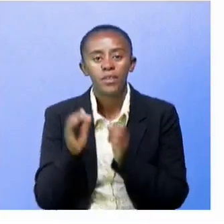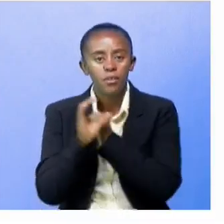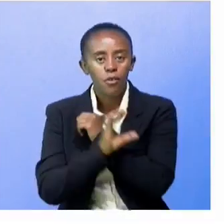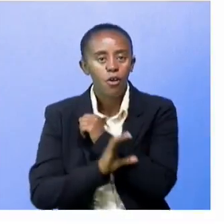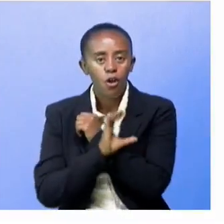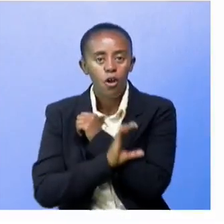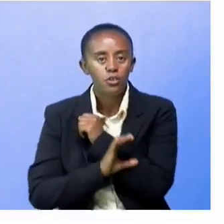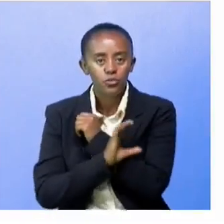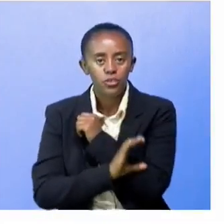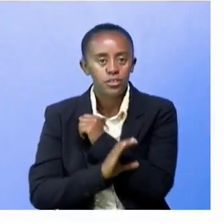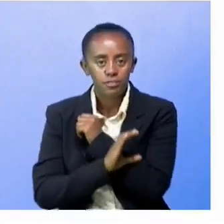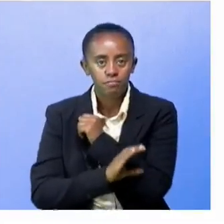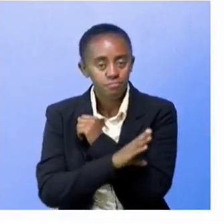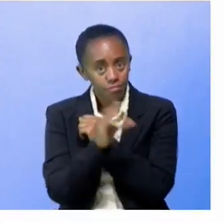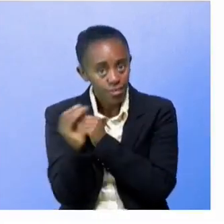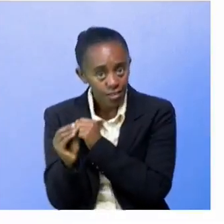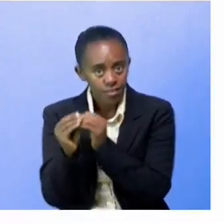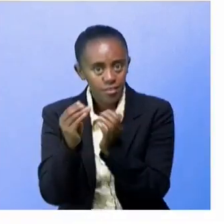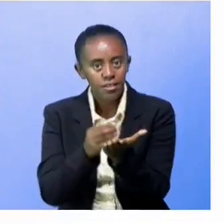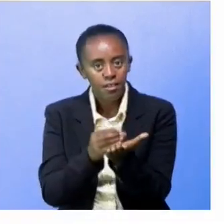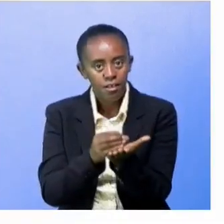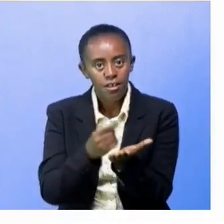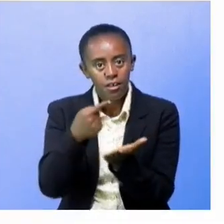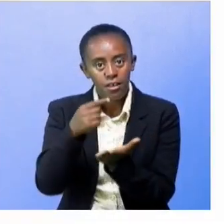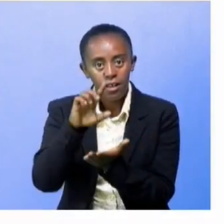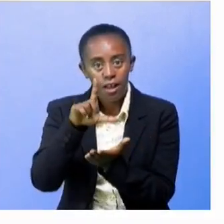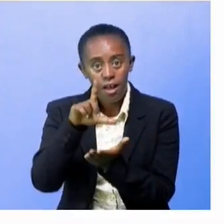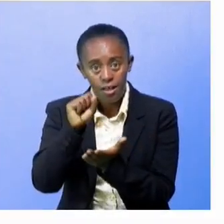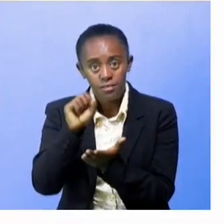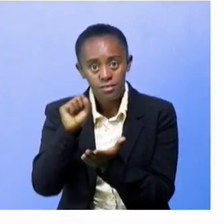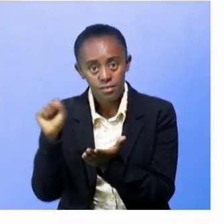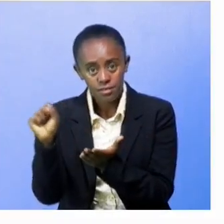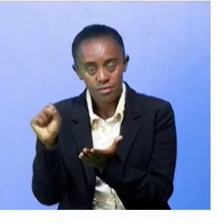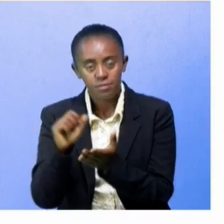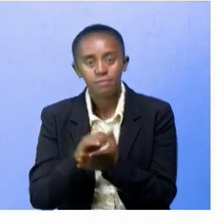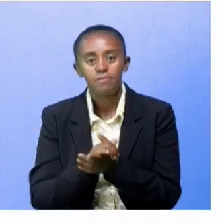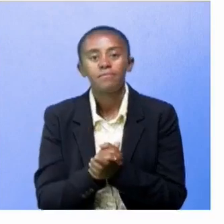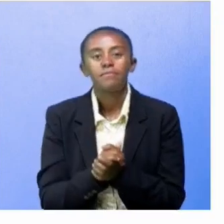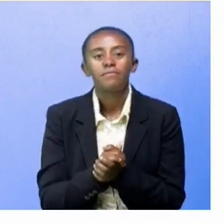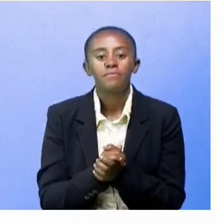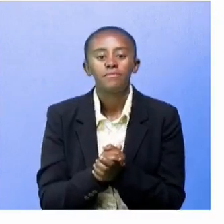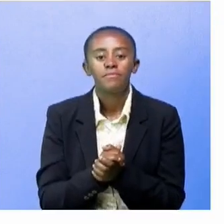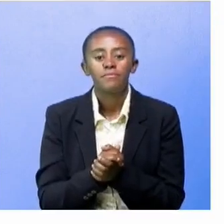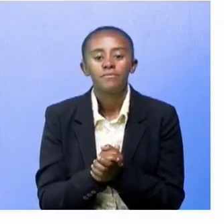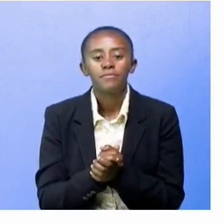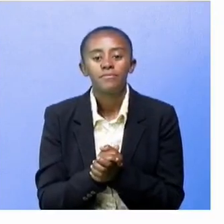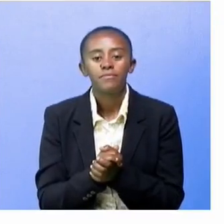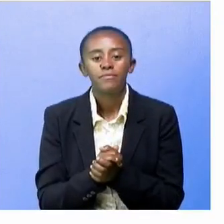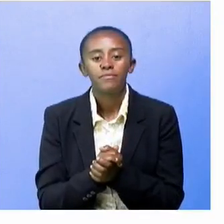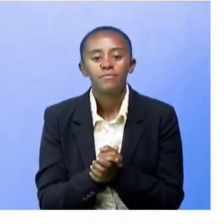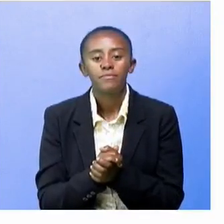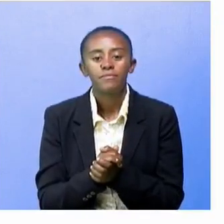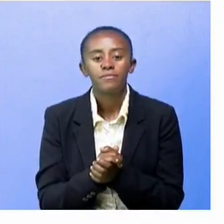Country. And the last one was glass.